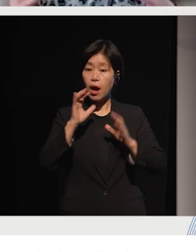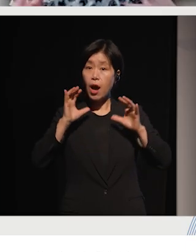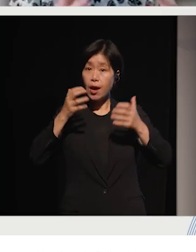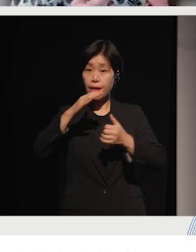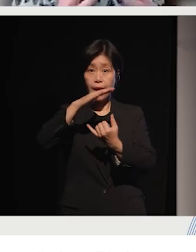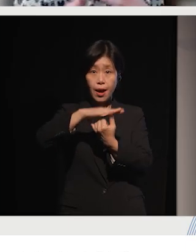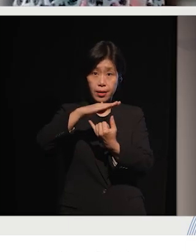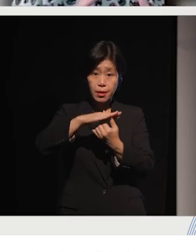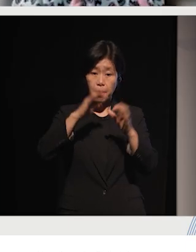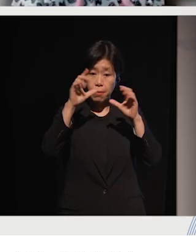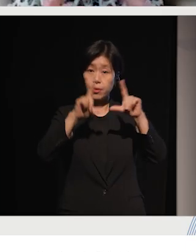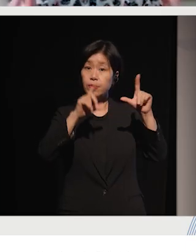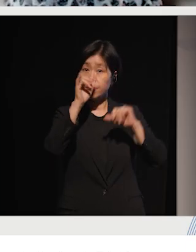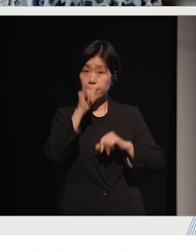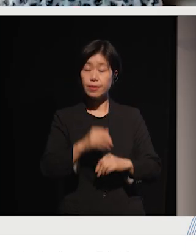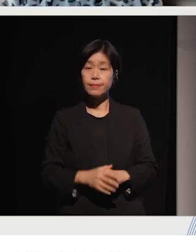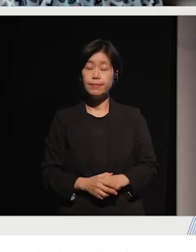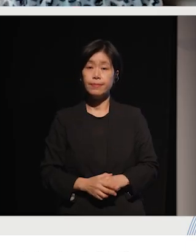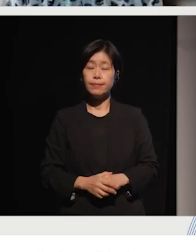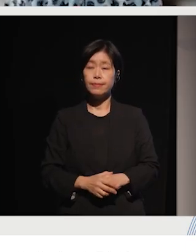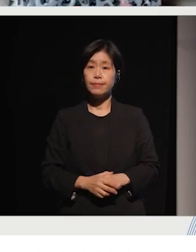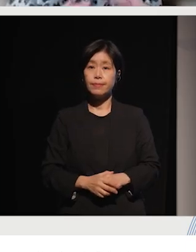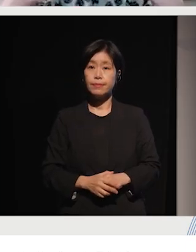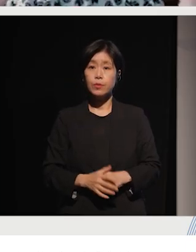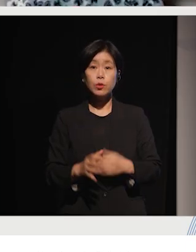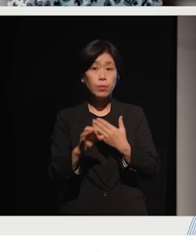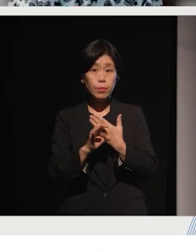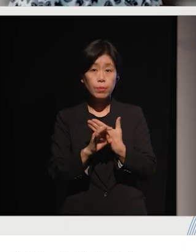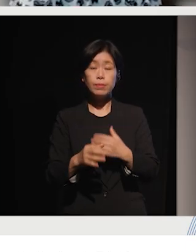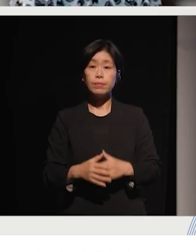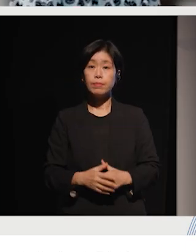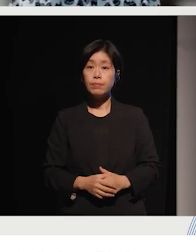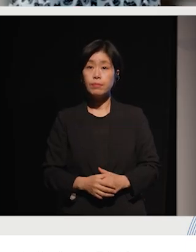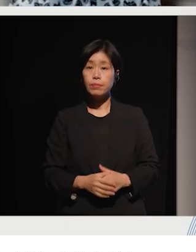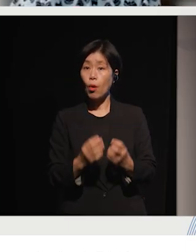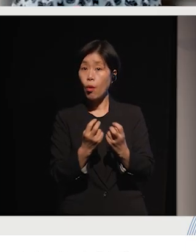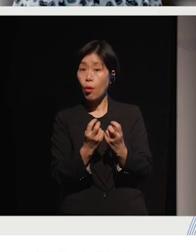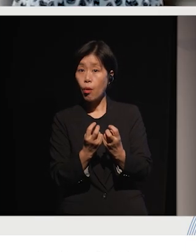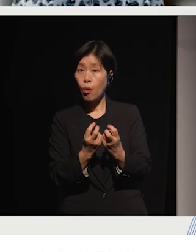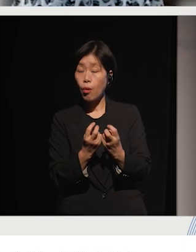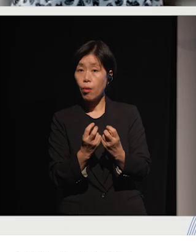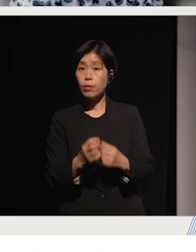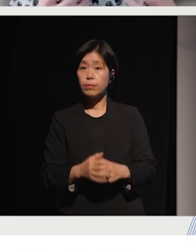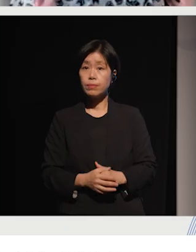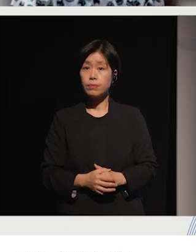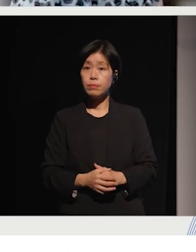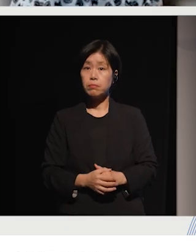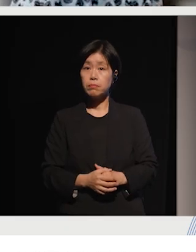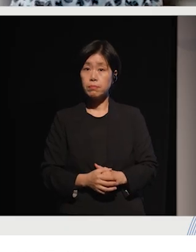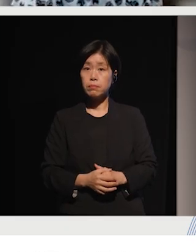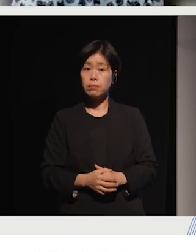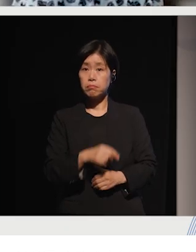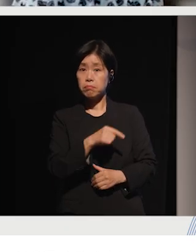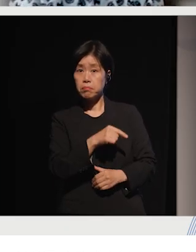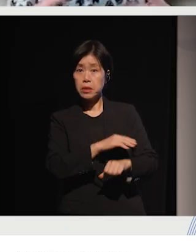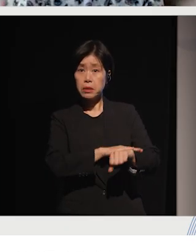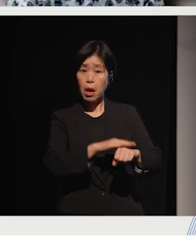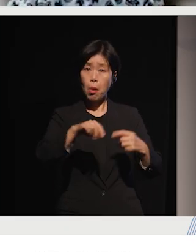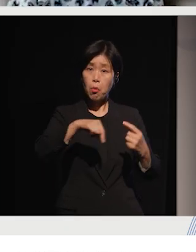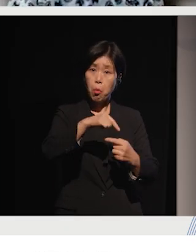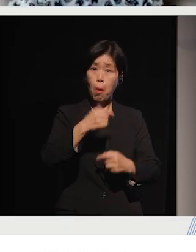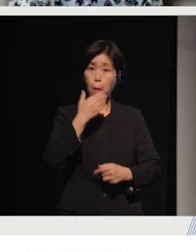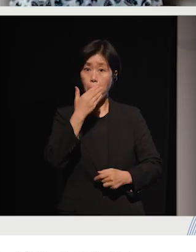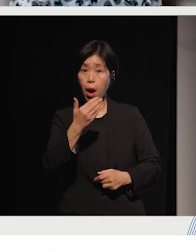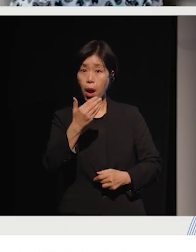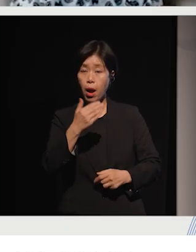So thinking about how do we do this, right? How can a small office of 5 people